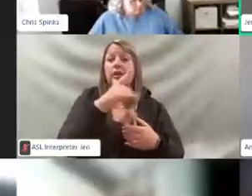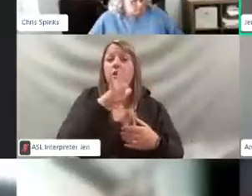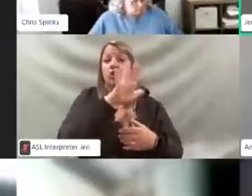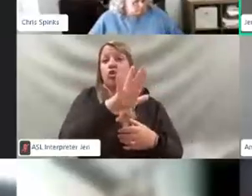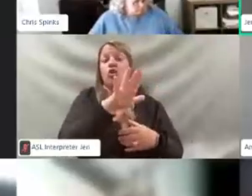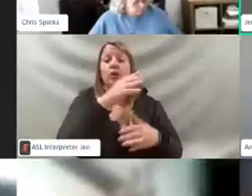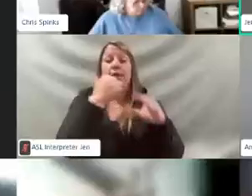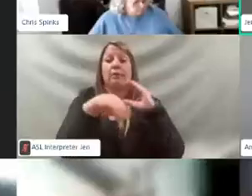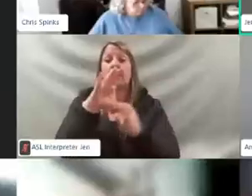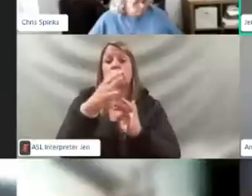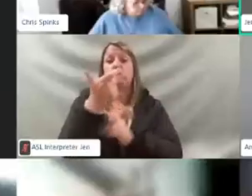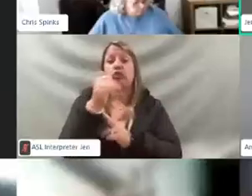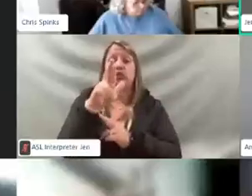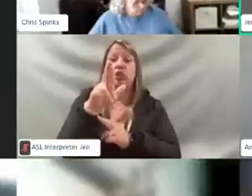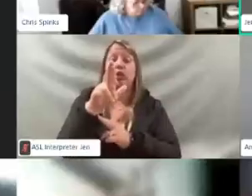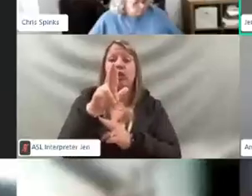is chair,